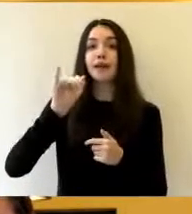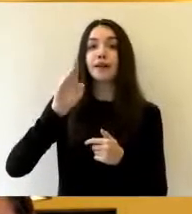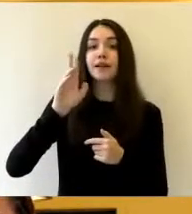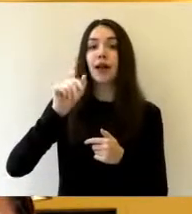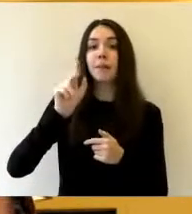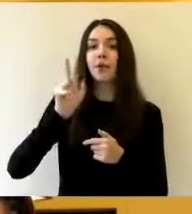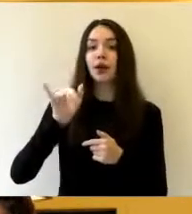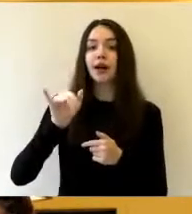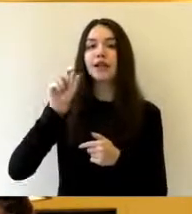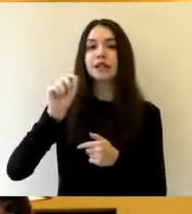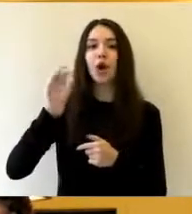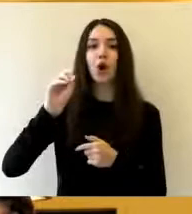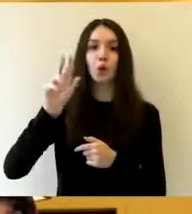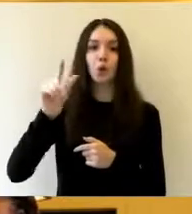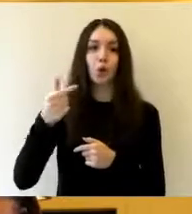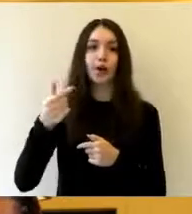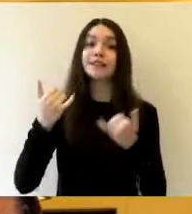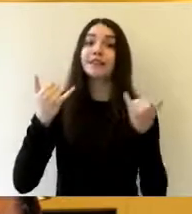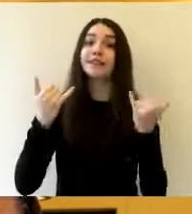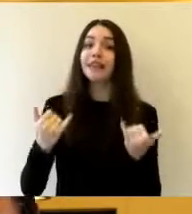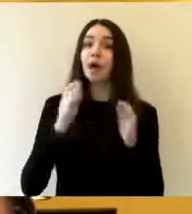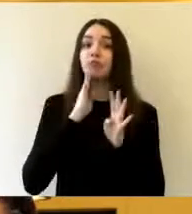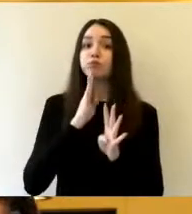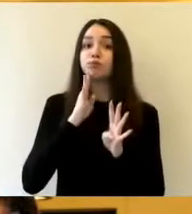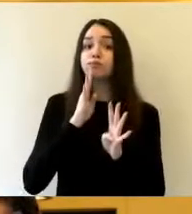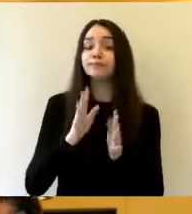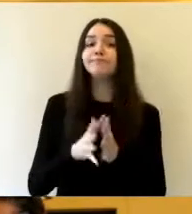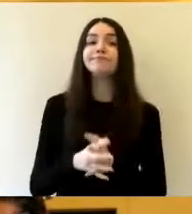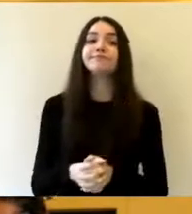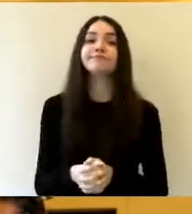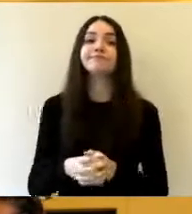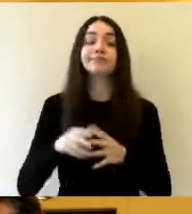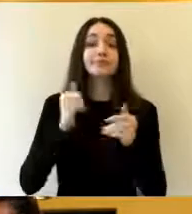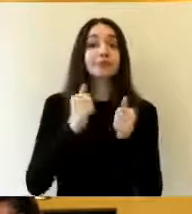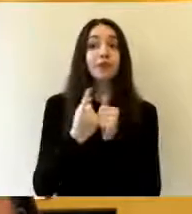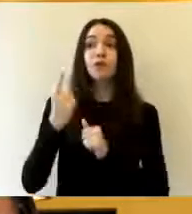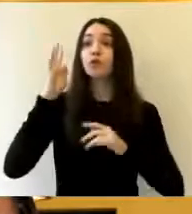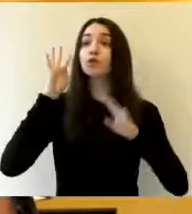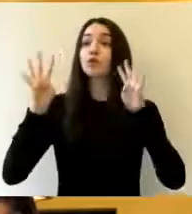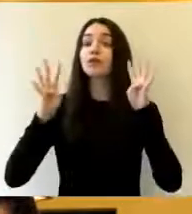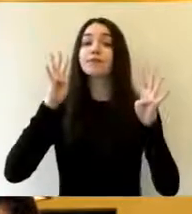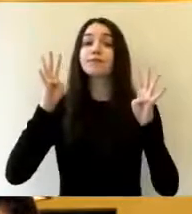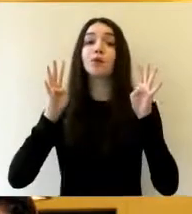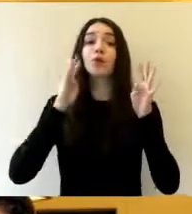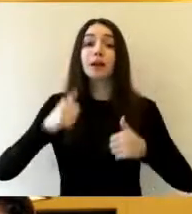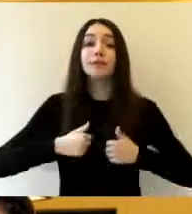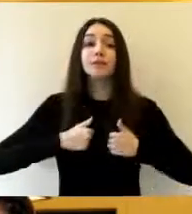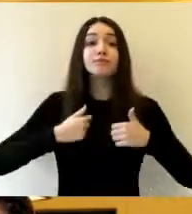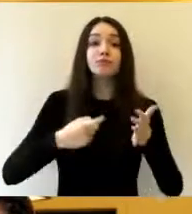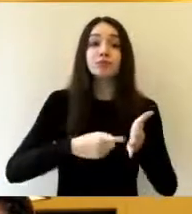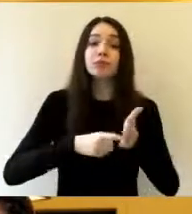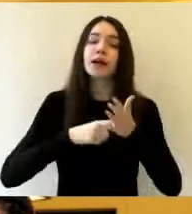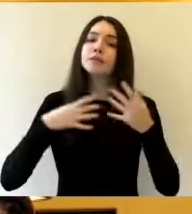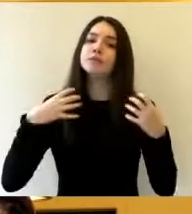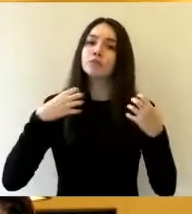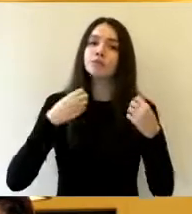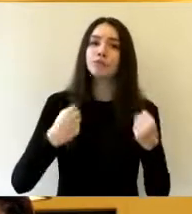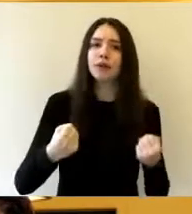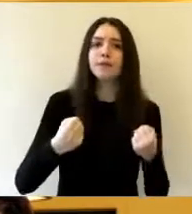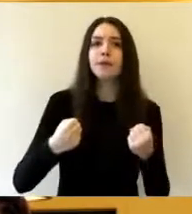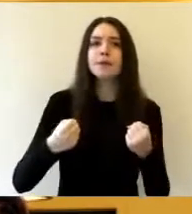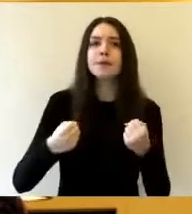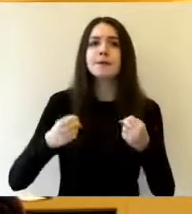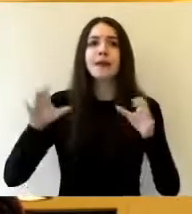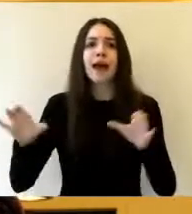And now for this morning's manifesto. Everyone is creative. A creative life requires bravery and